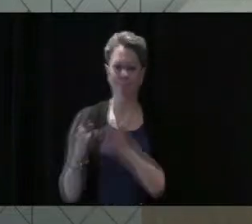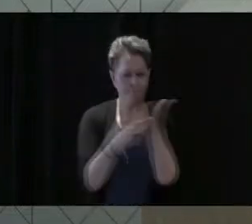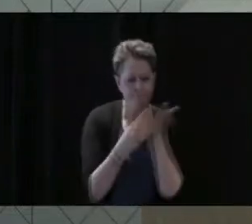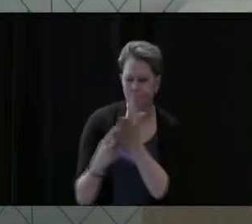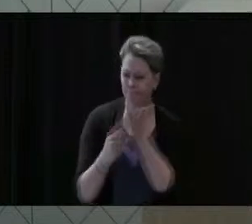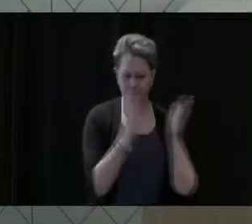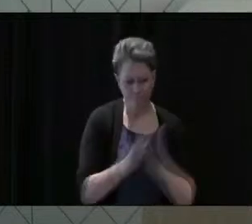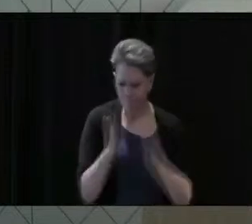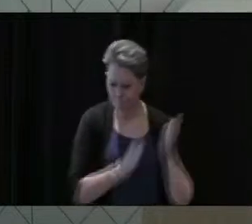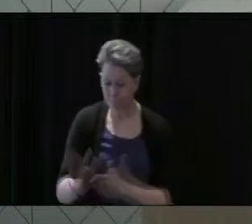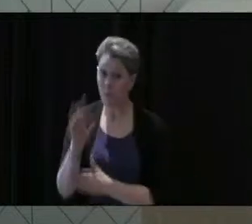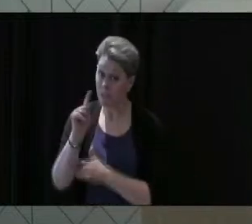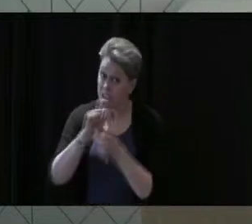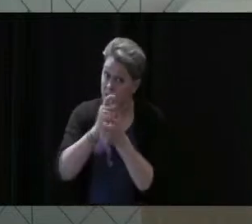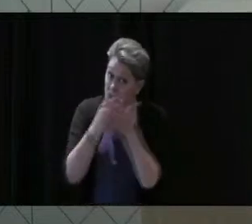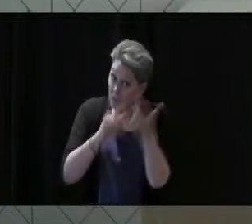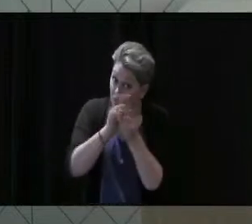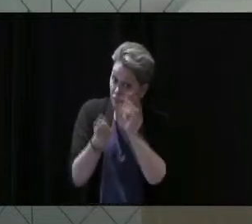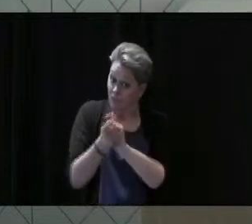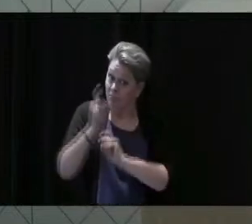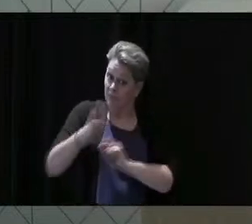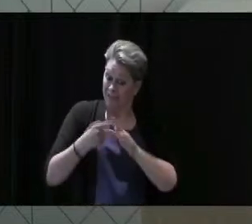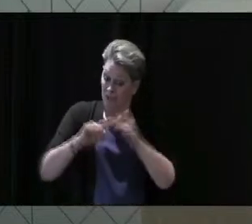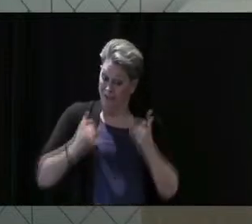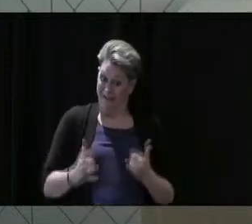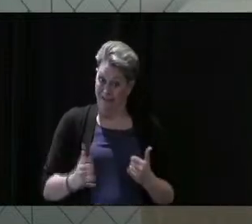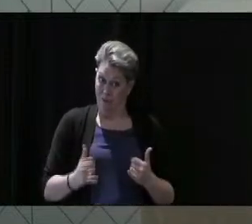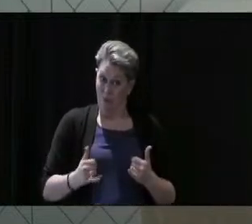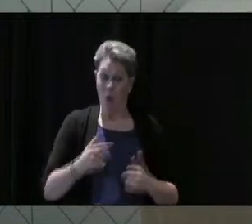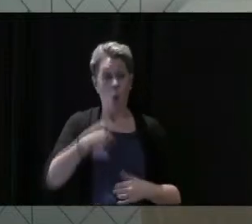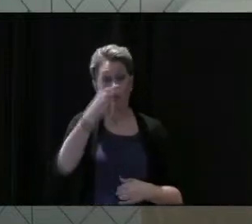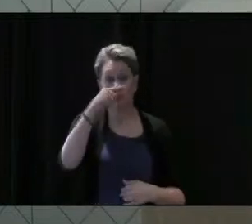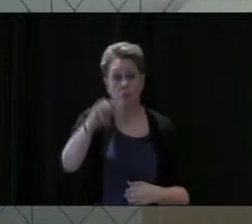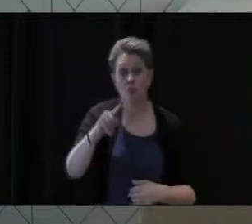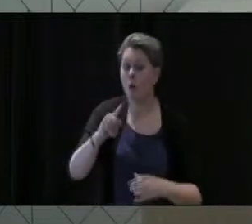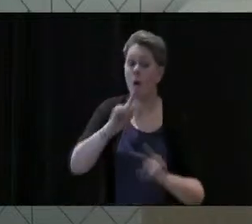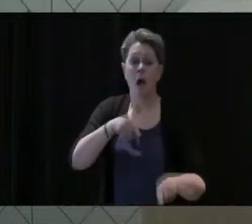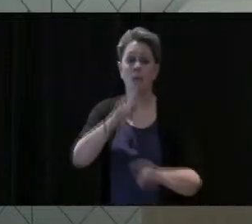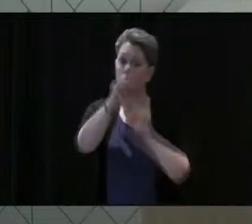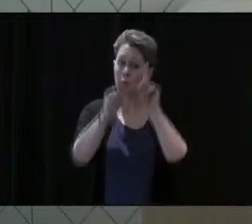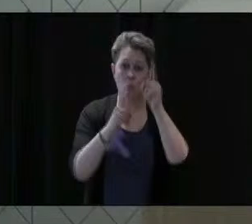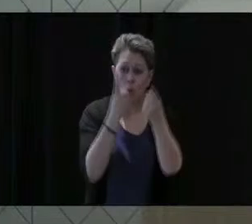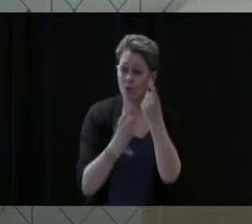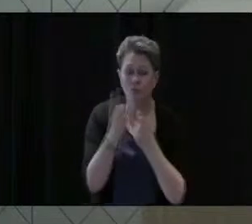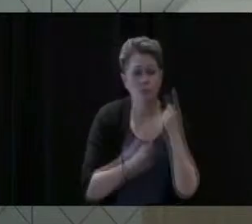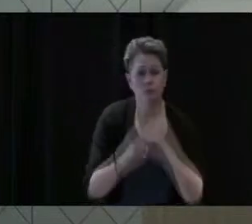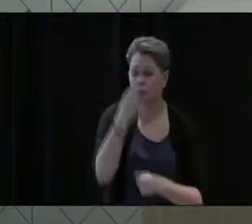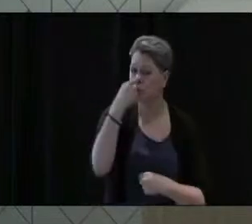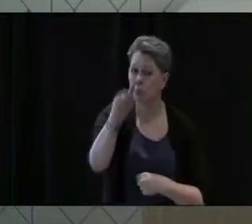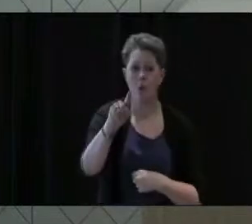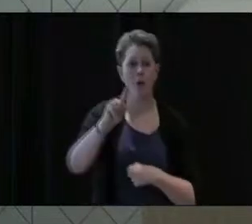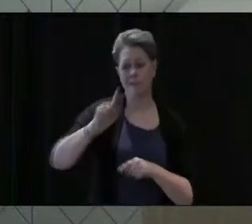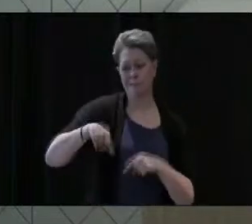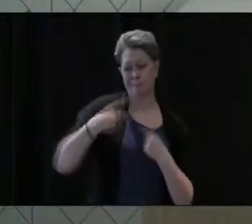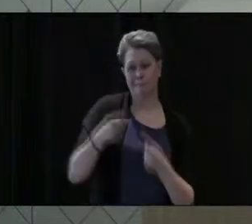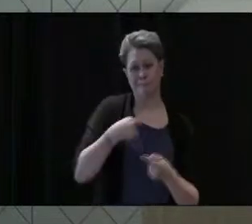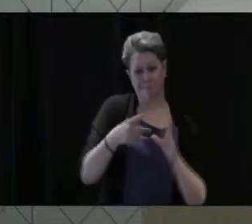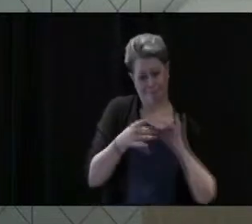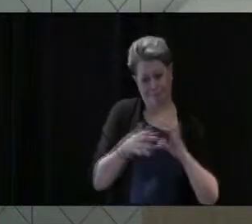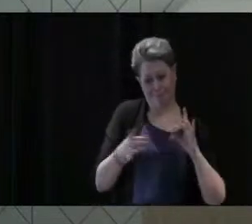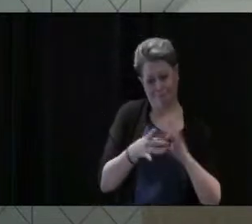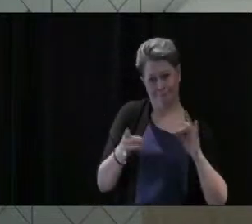immediately. I am happy to take questions on the detailed measures we have proposed. But before I